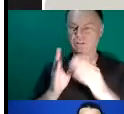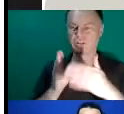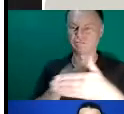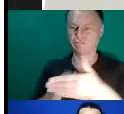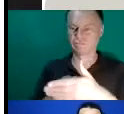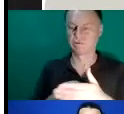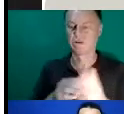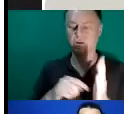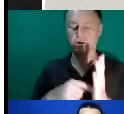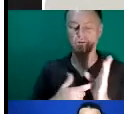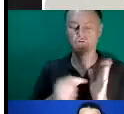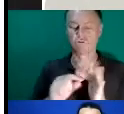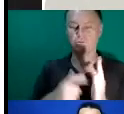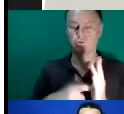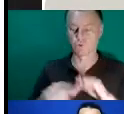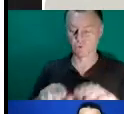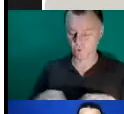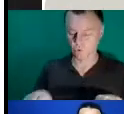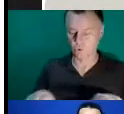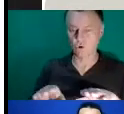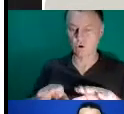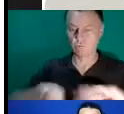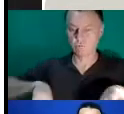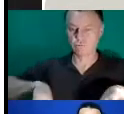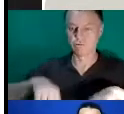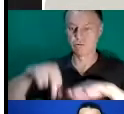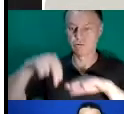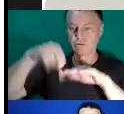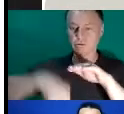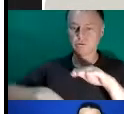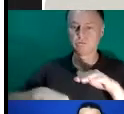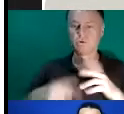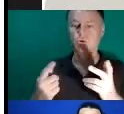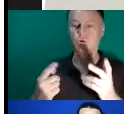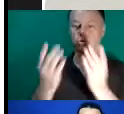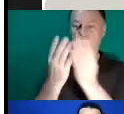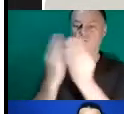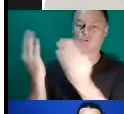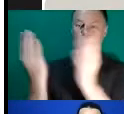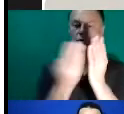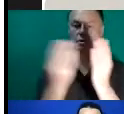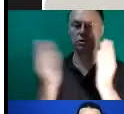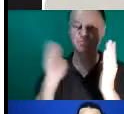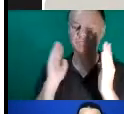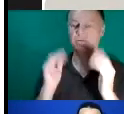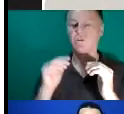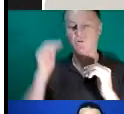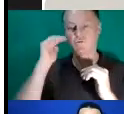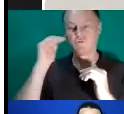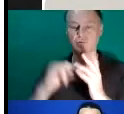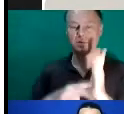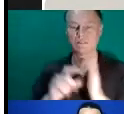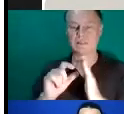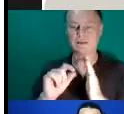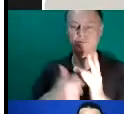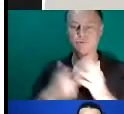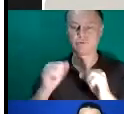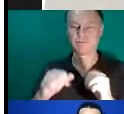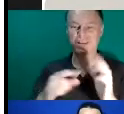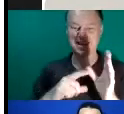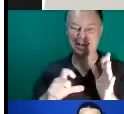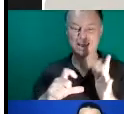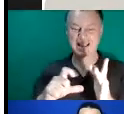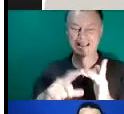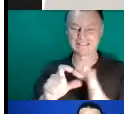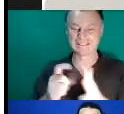to the basement, and sliding doors. There was also soundproof rooms, acid vats, hicks of